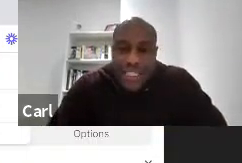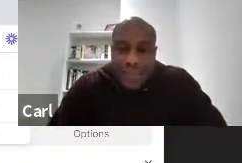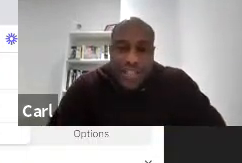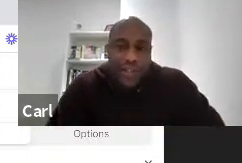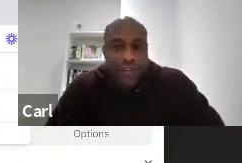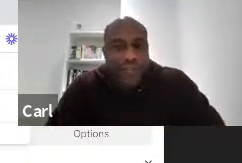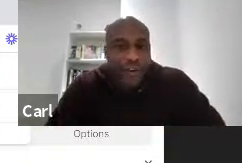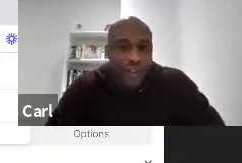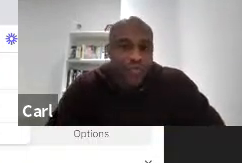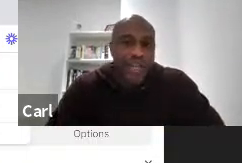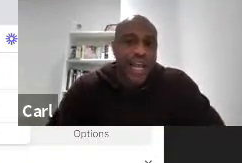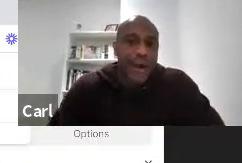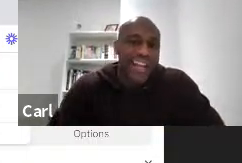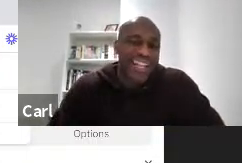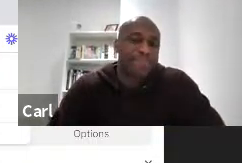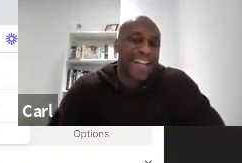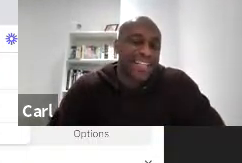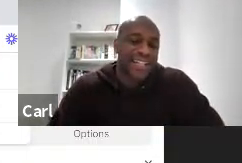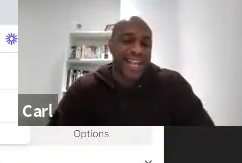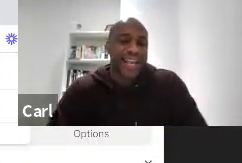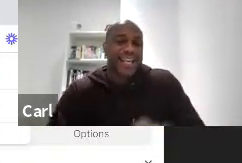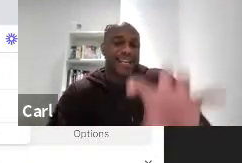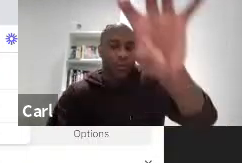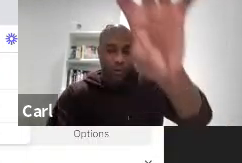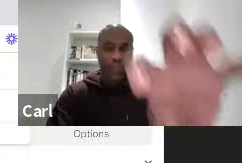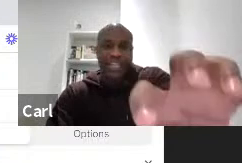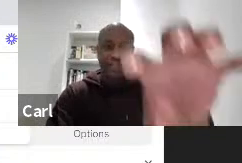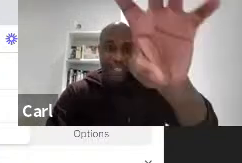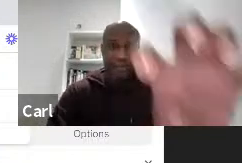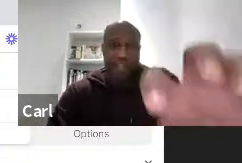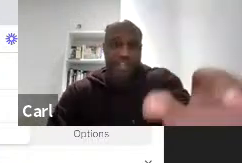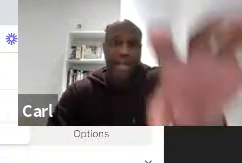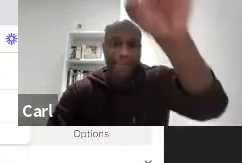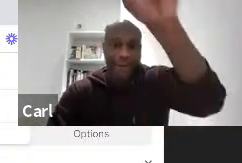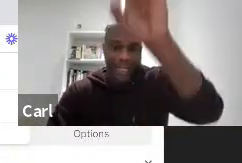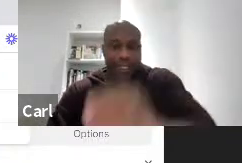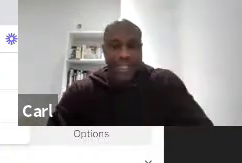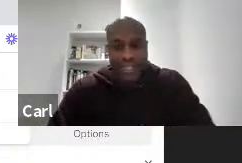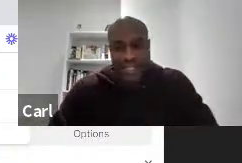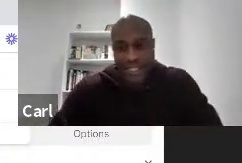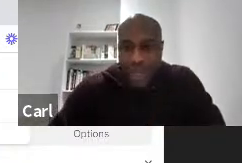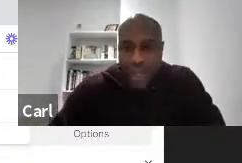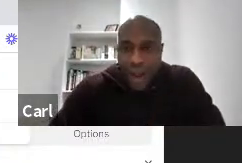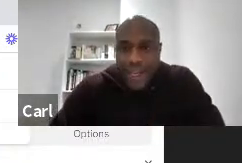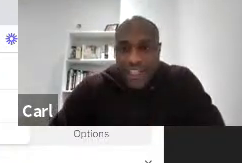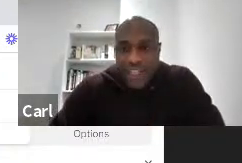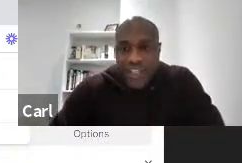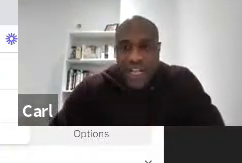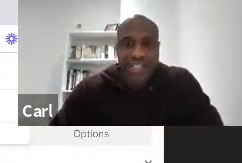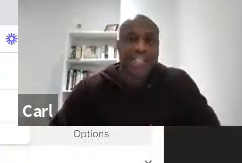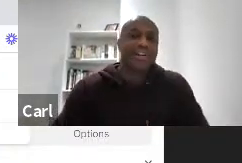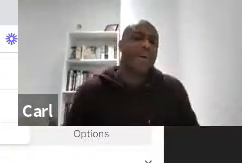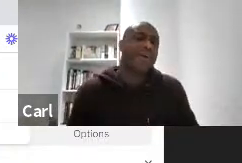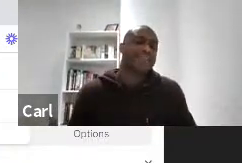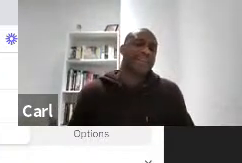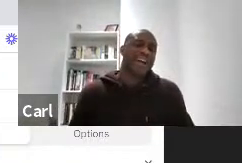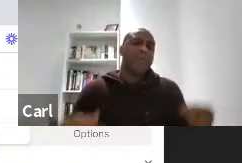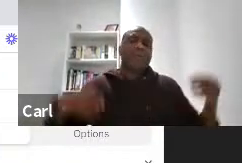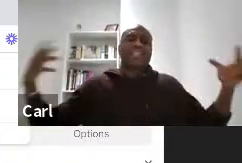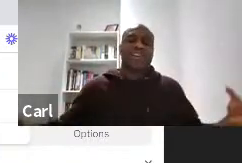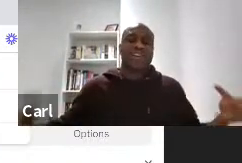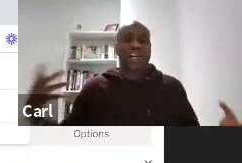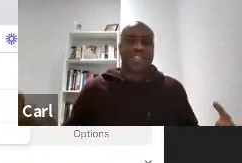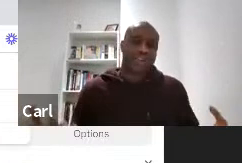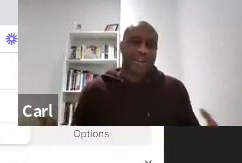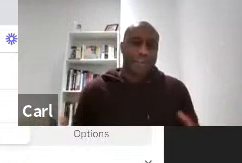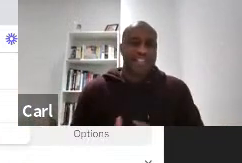then customize the look and feel. So right now, it's basically taking all the data from the spreadsheet and putting it in a list. I can change that and say, look,